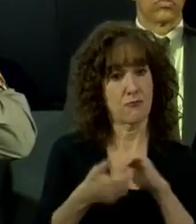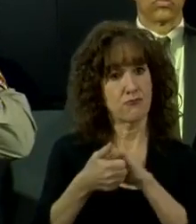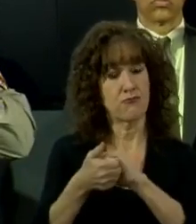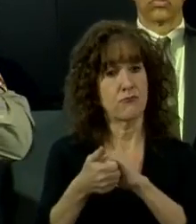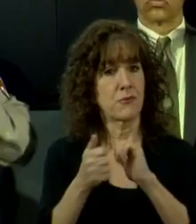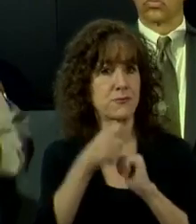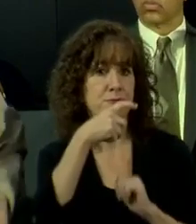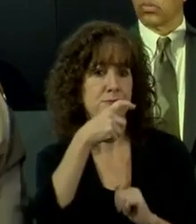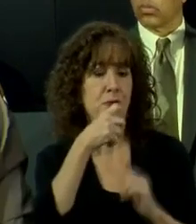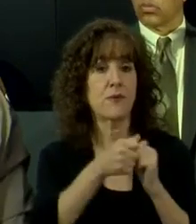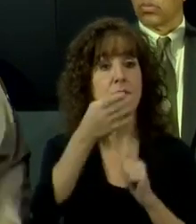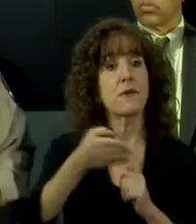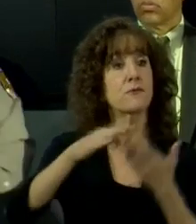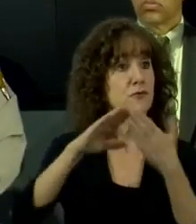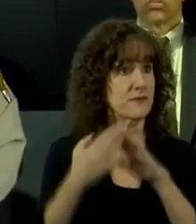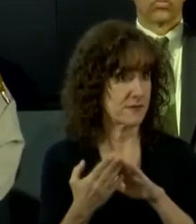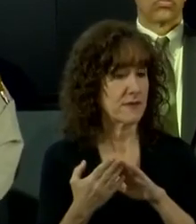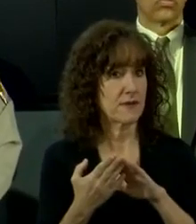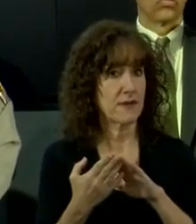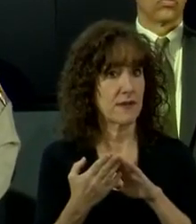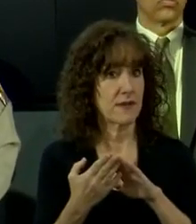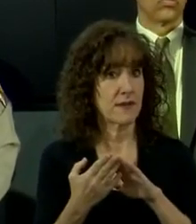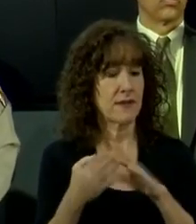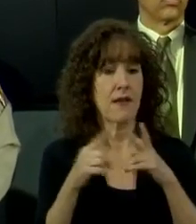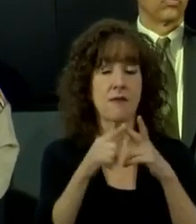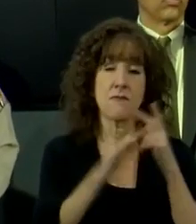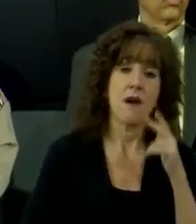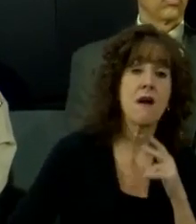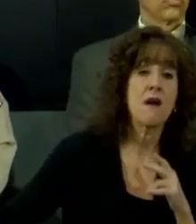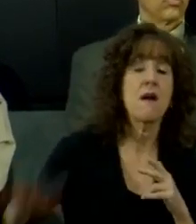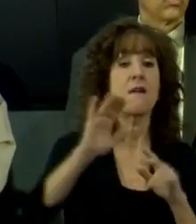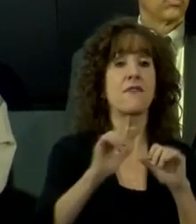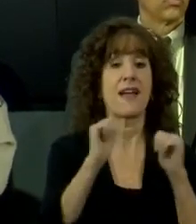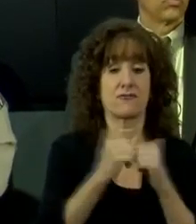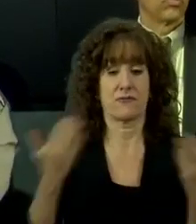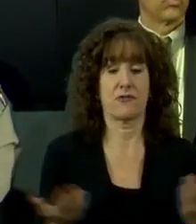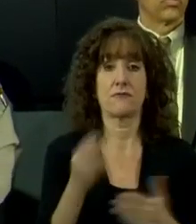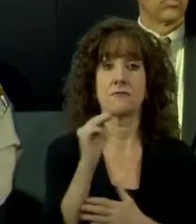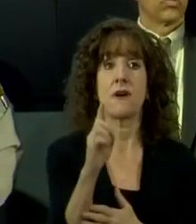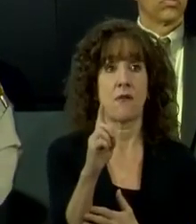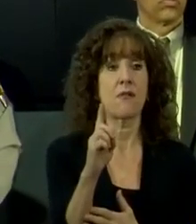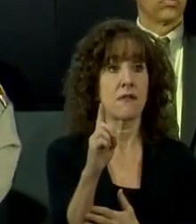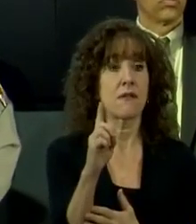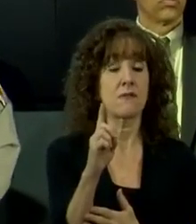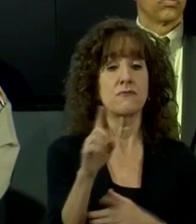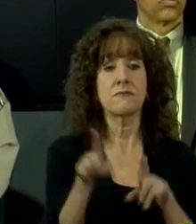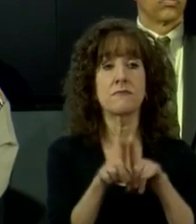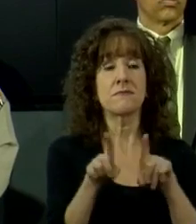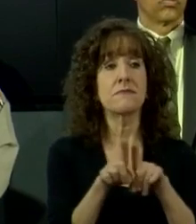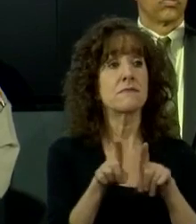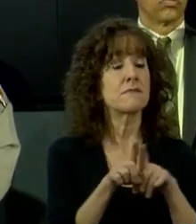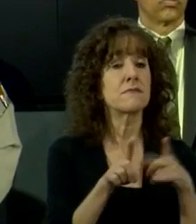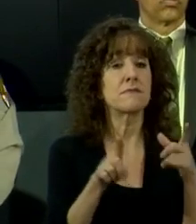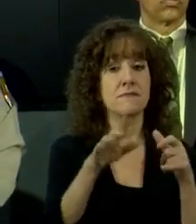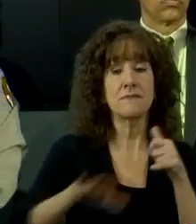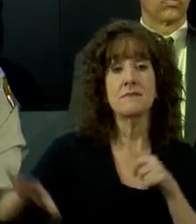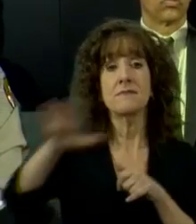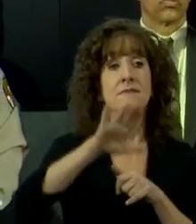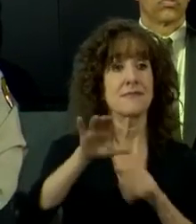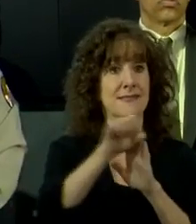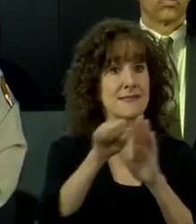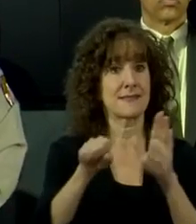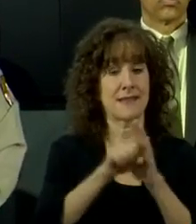with Baltimore City and all other agencies in Maryland, as well as neighboring